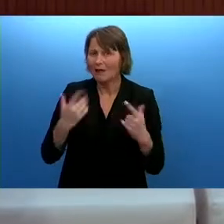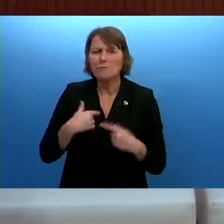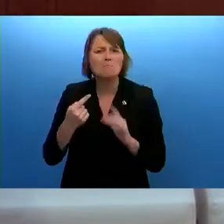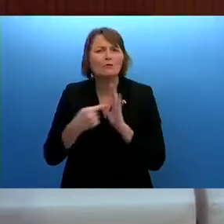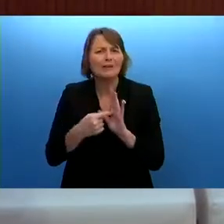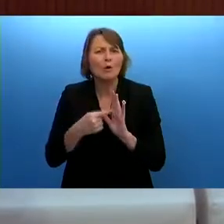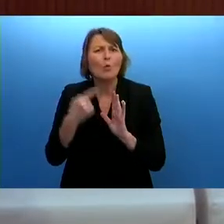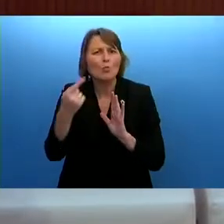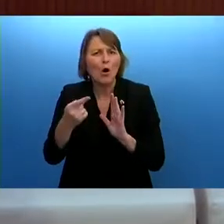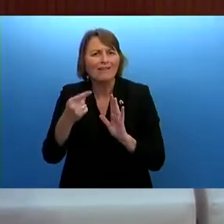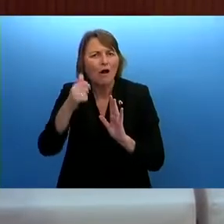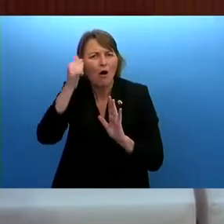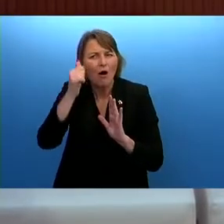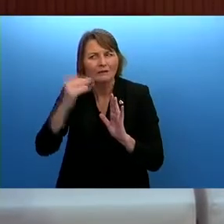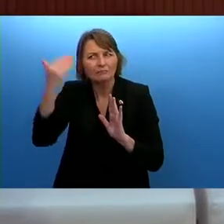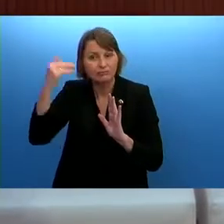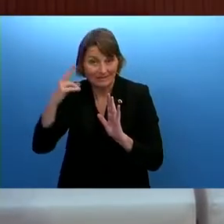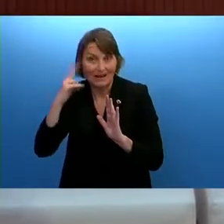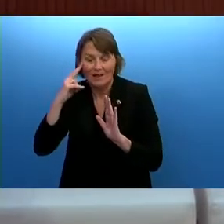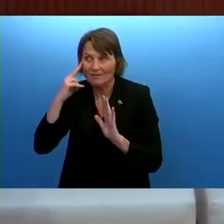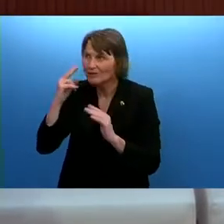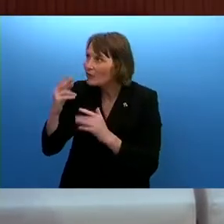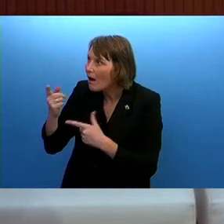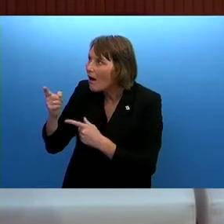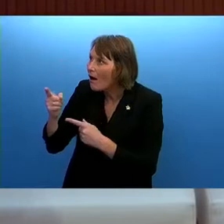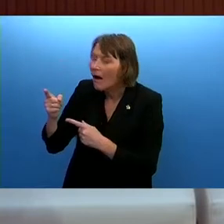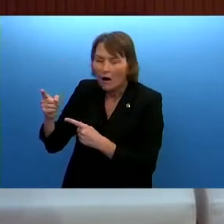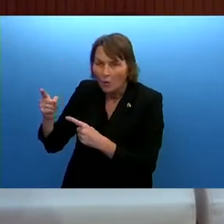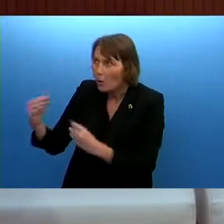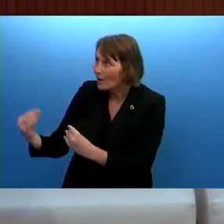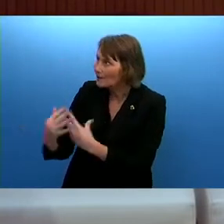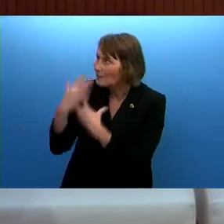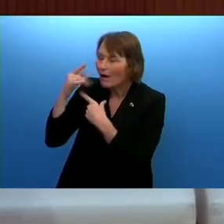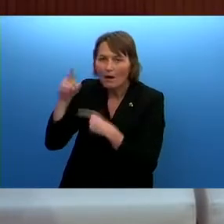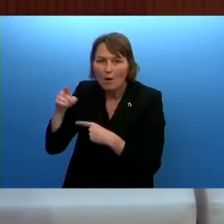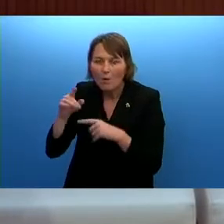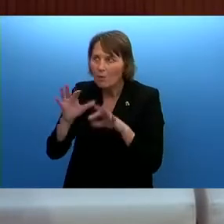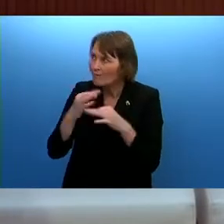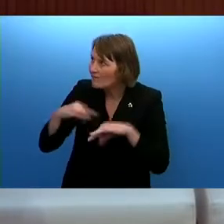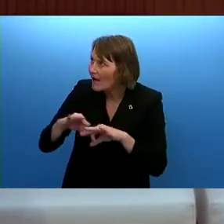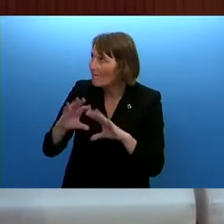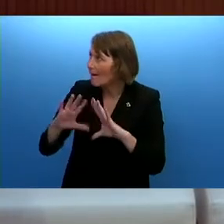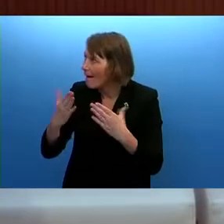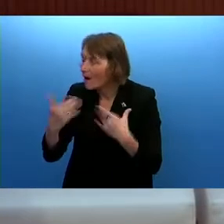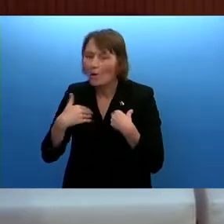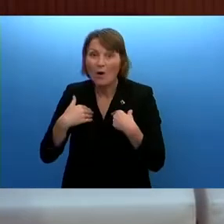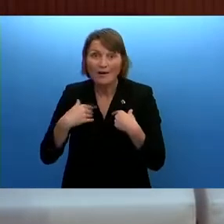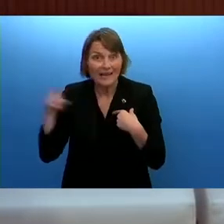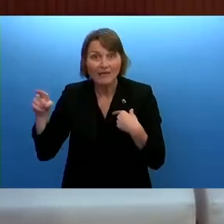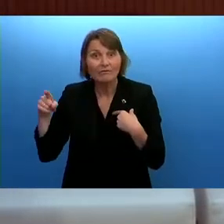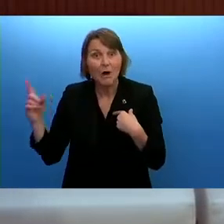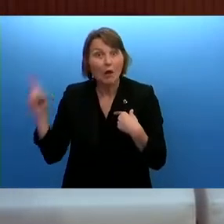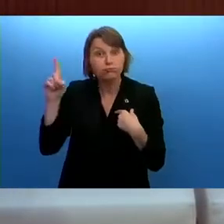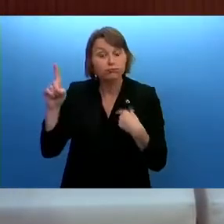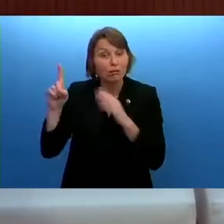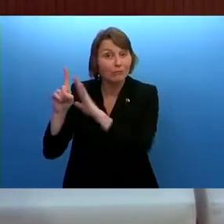was deaf and who was an inspiration within my family. It makes me think of how much we would have lost if there was